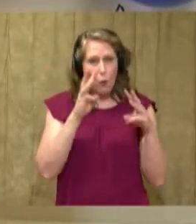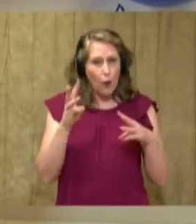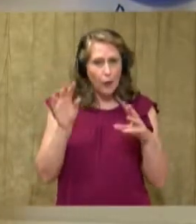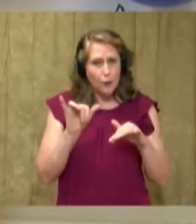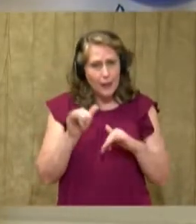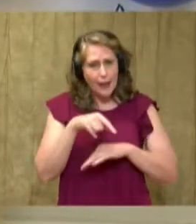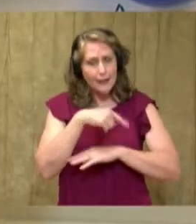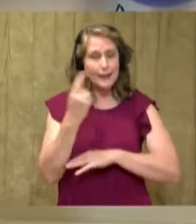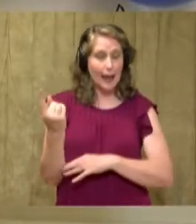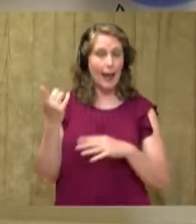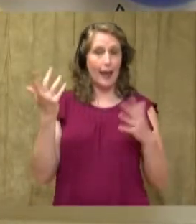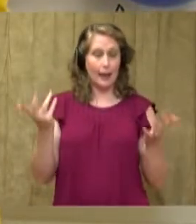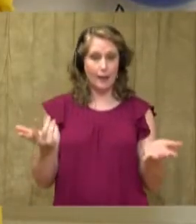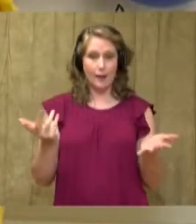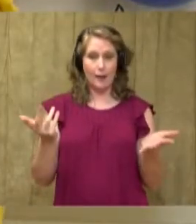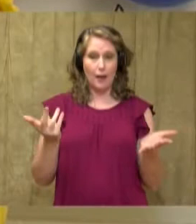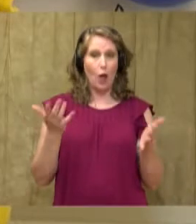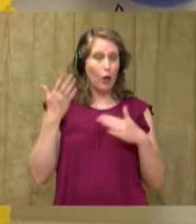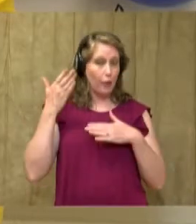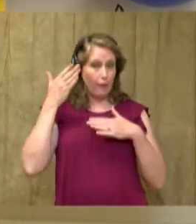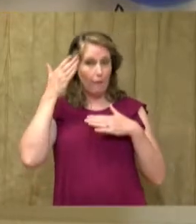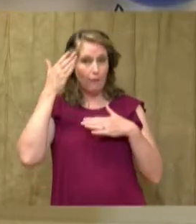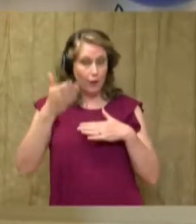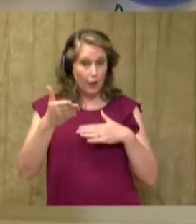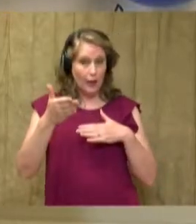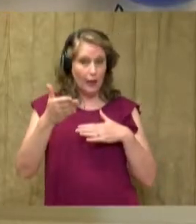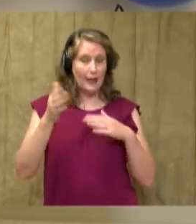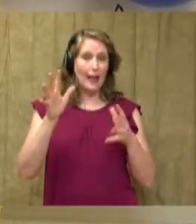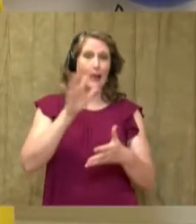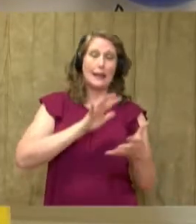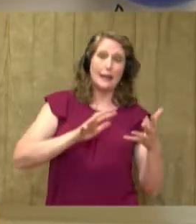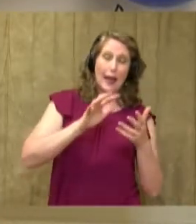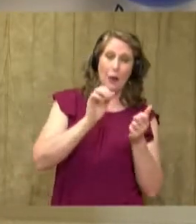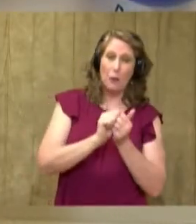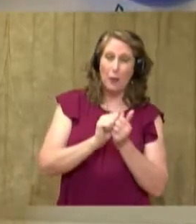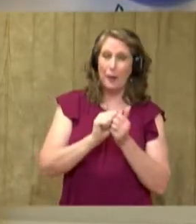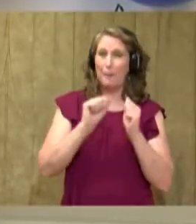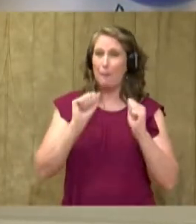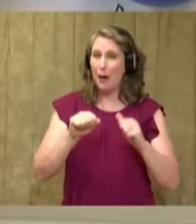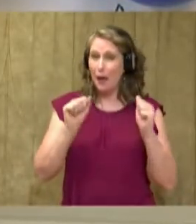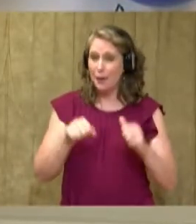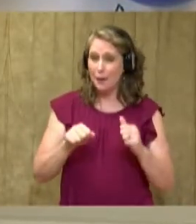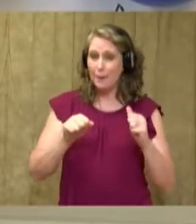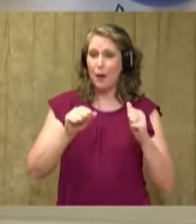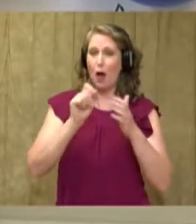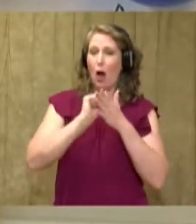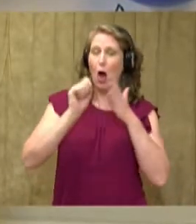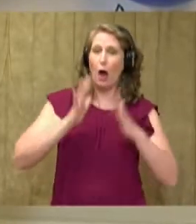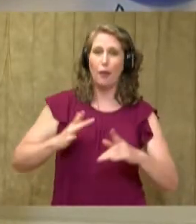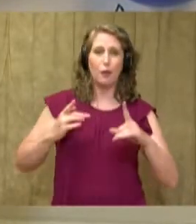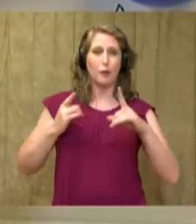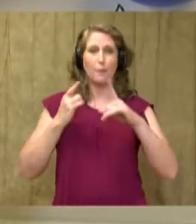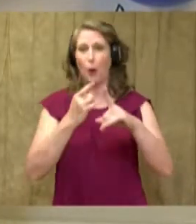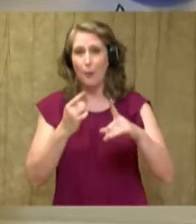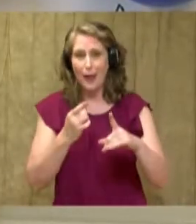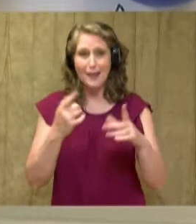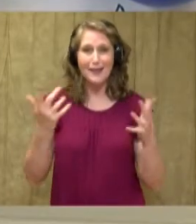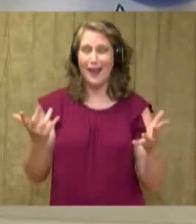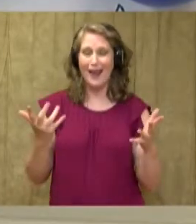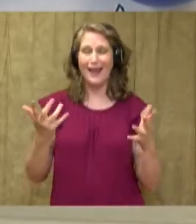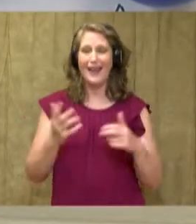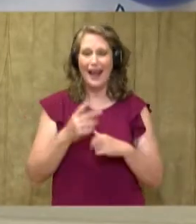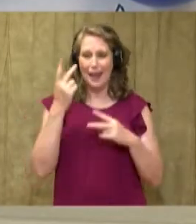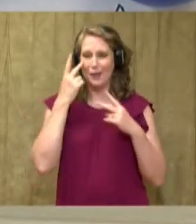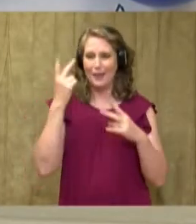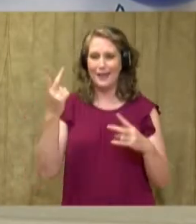like today, our weather forecast today is cloudy with a chance of author's purpose. And as